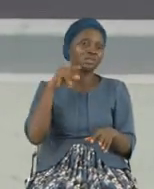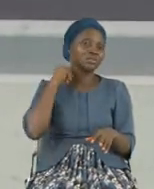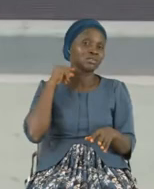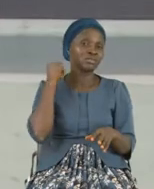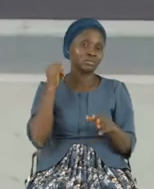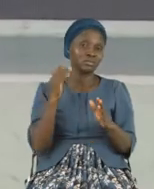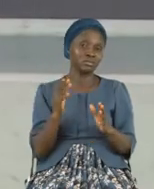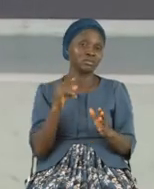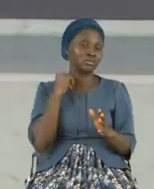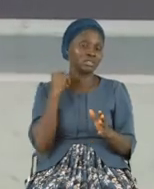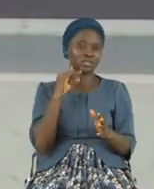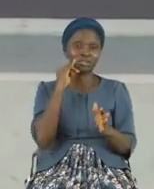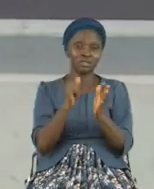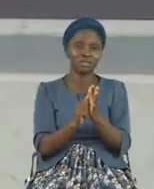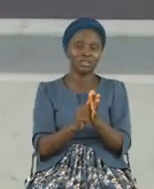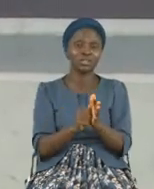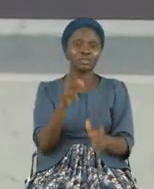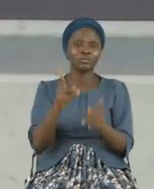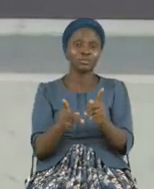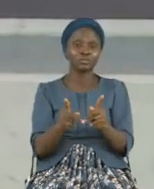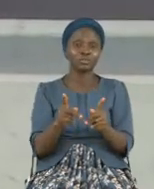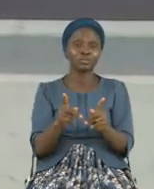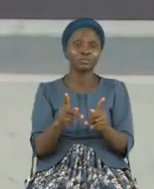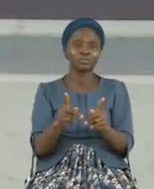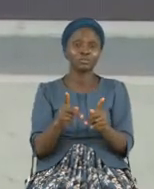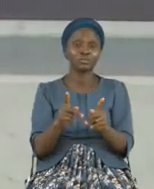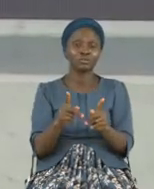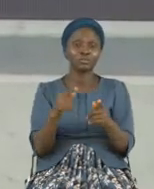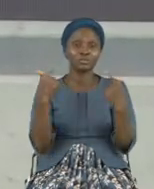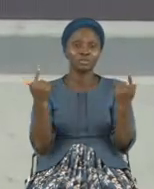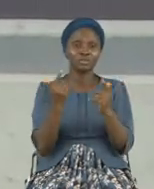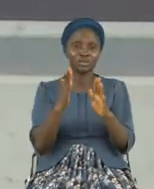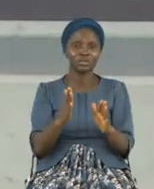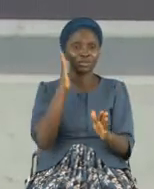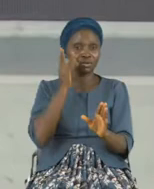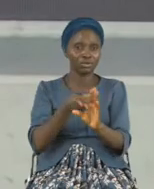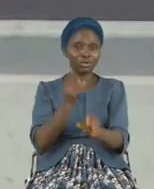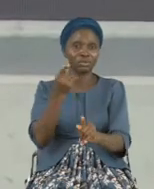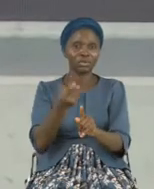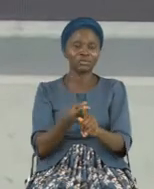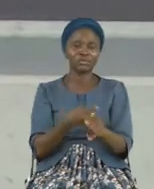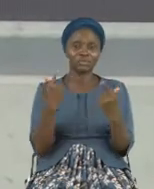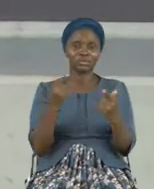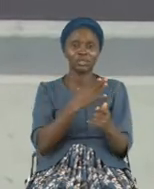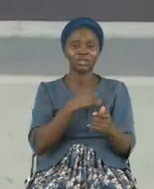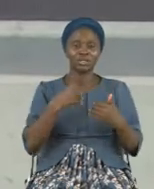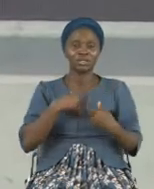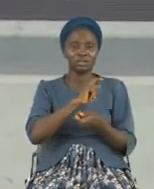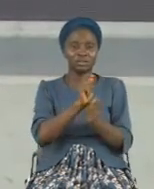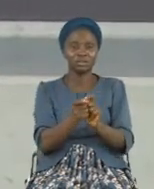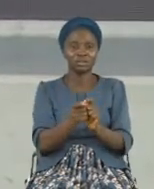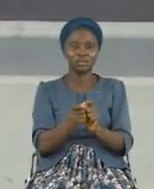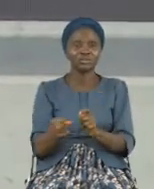sin and come to salvation, transformation. Those who are sick will come to